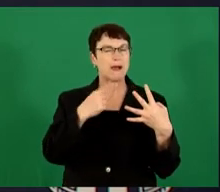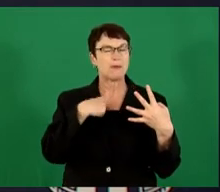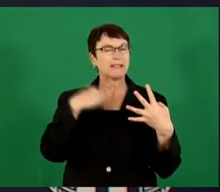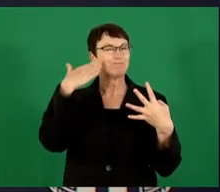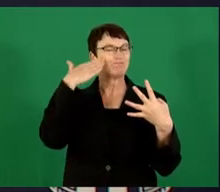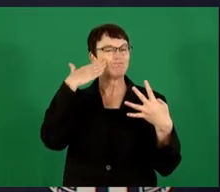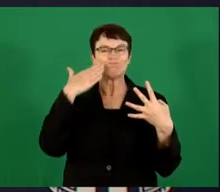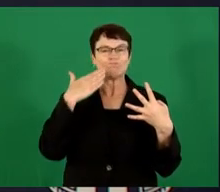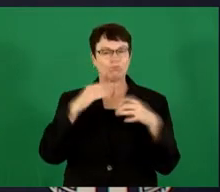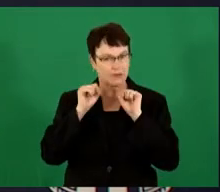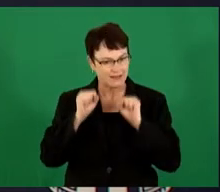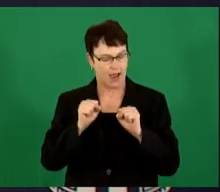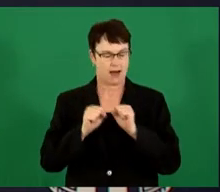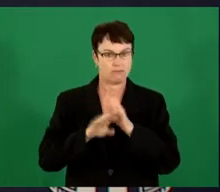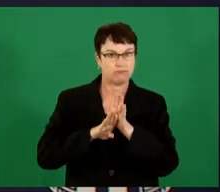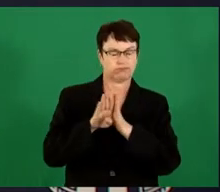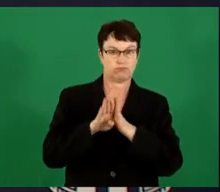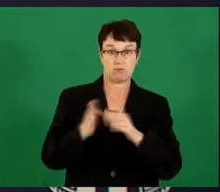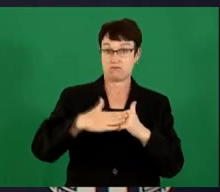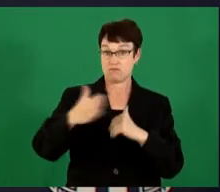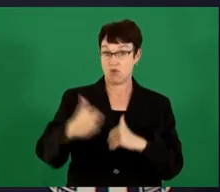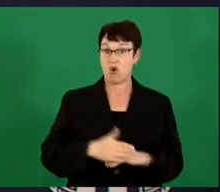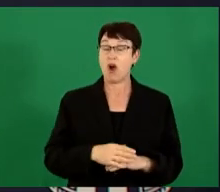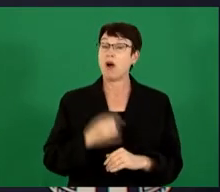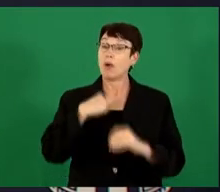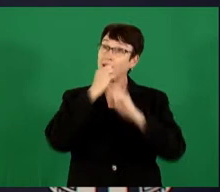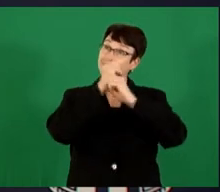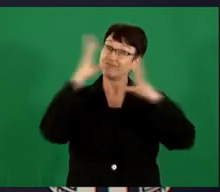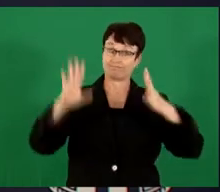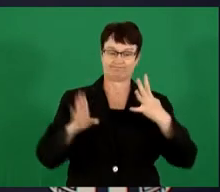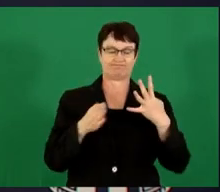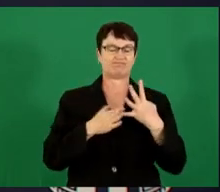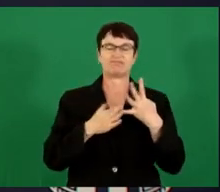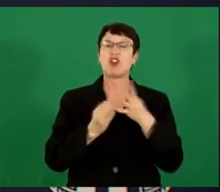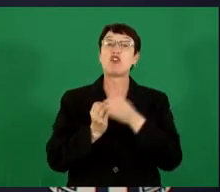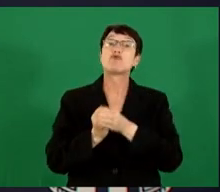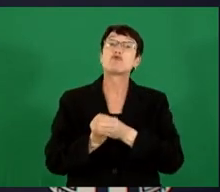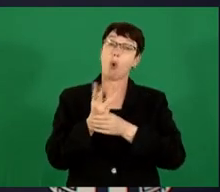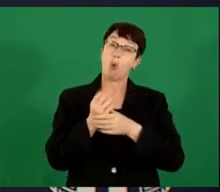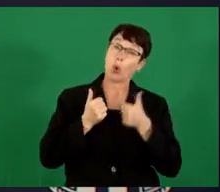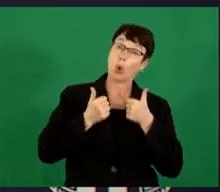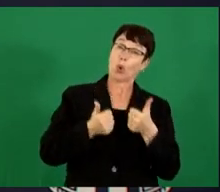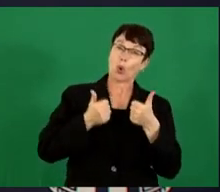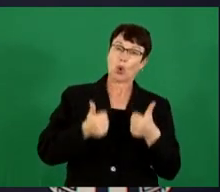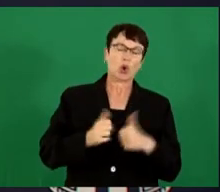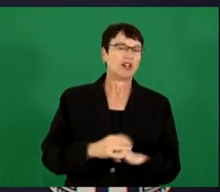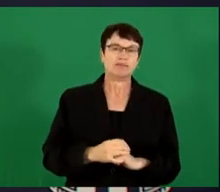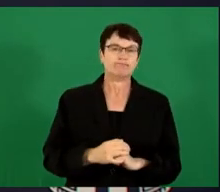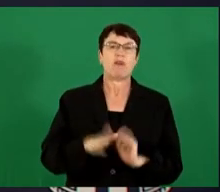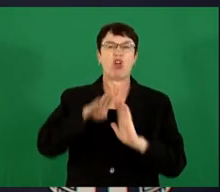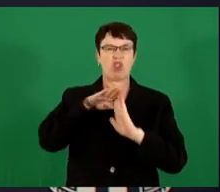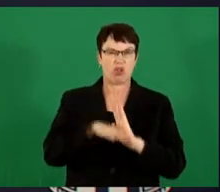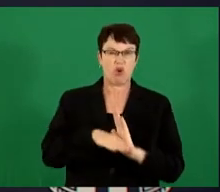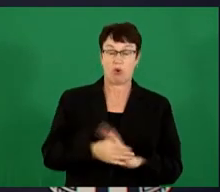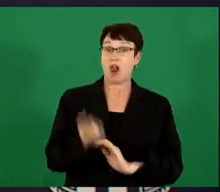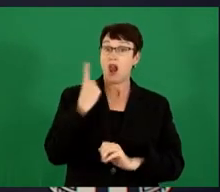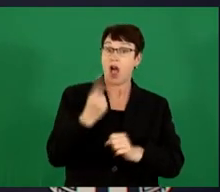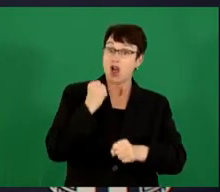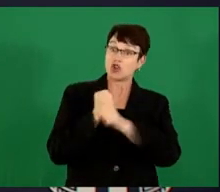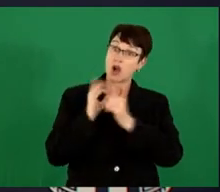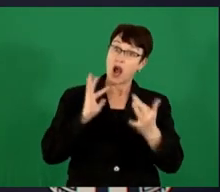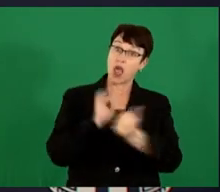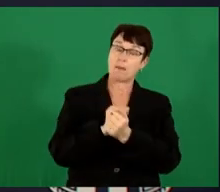fourth quarter. For the whole of last year, GDP growth of 2.5%